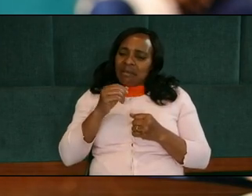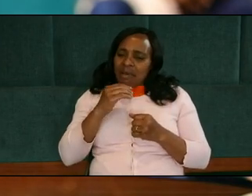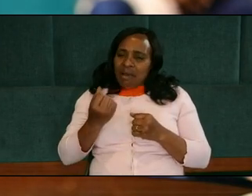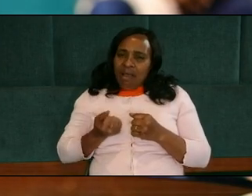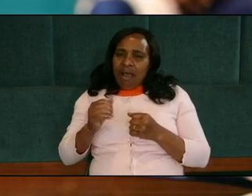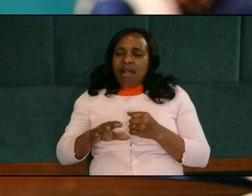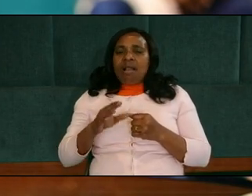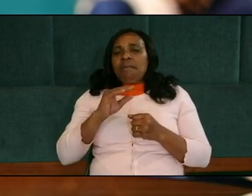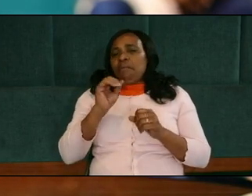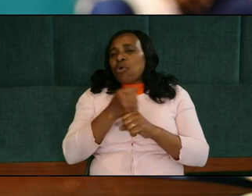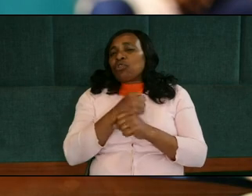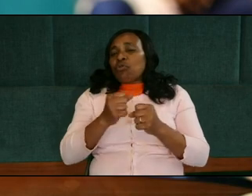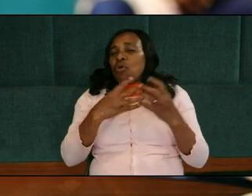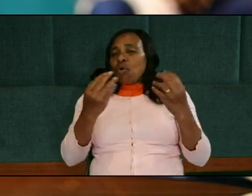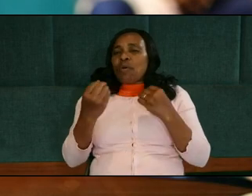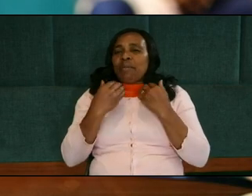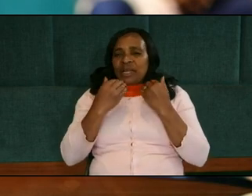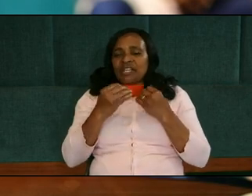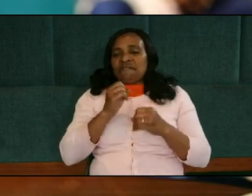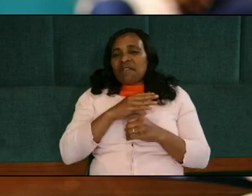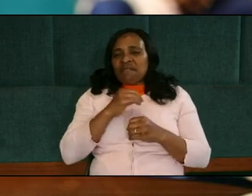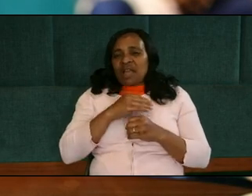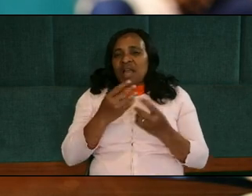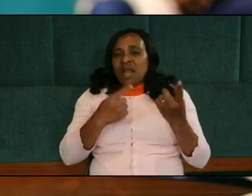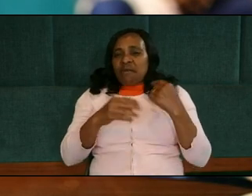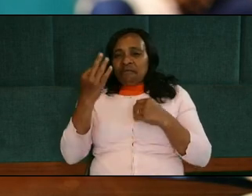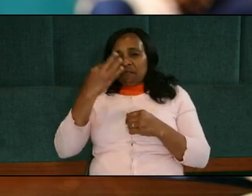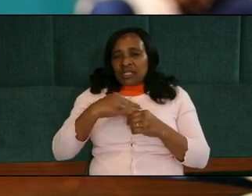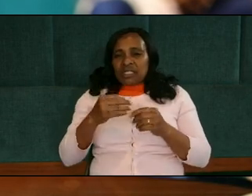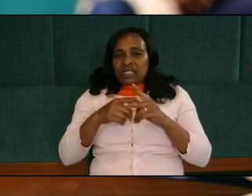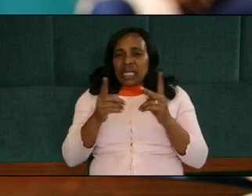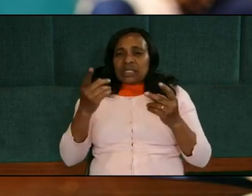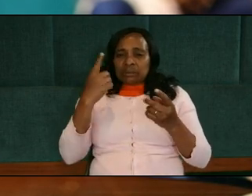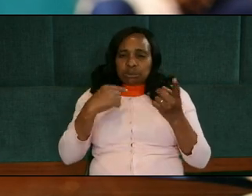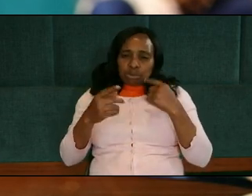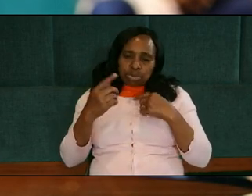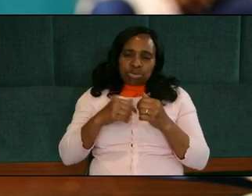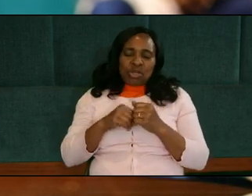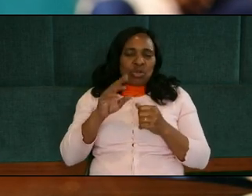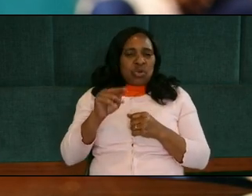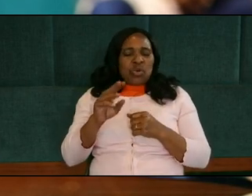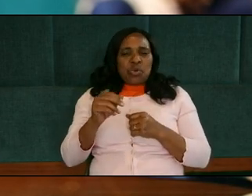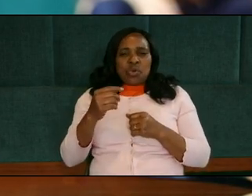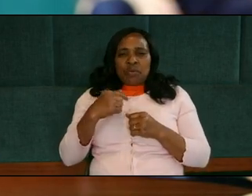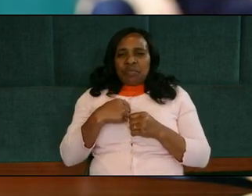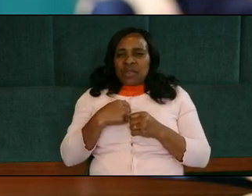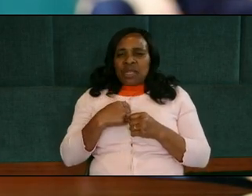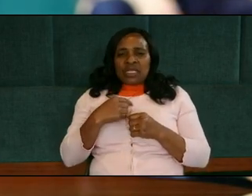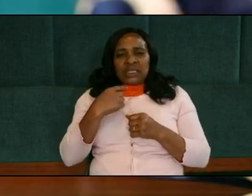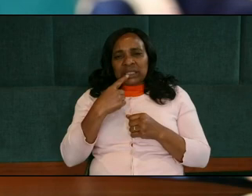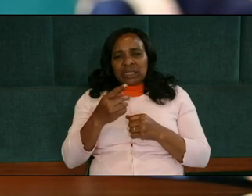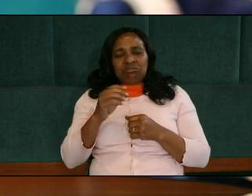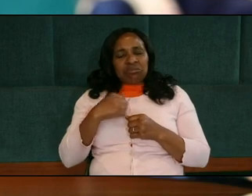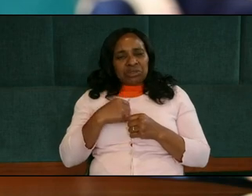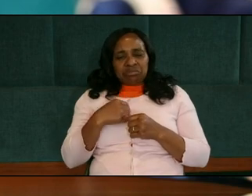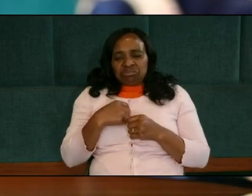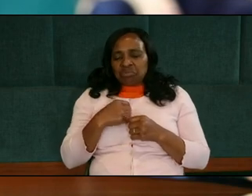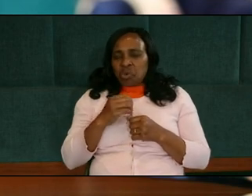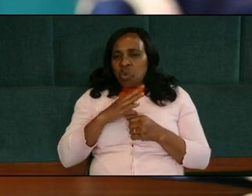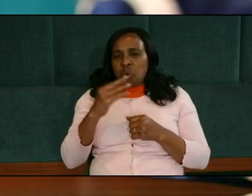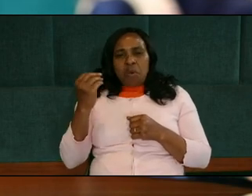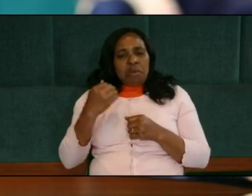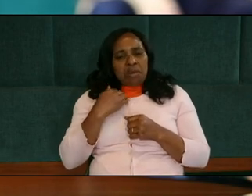bed. Fear showed on her face. She began to cry. "No," she whimpered. "I don't want to go to